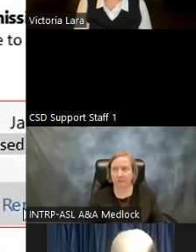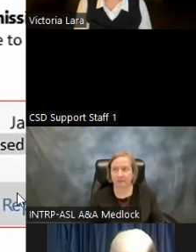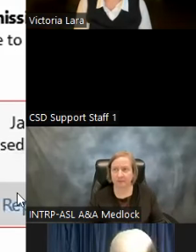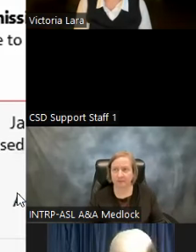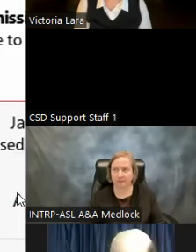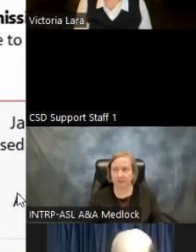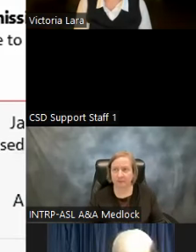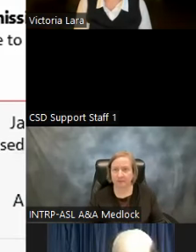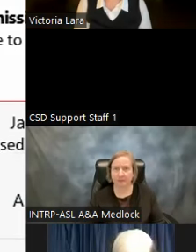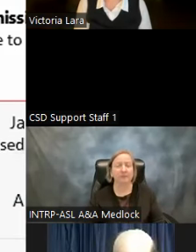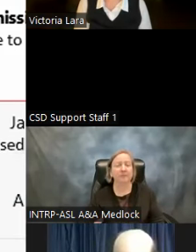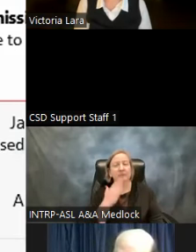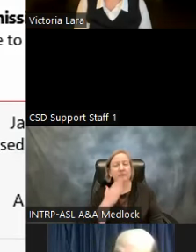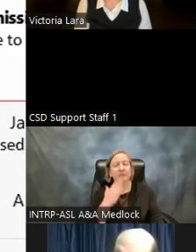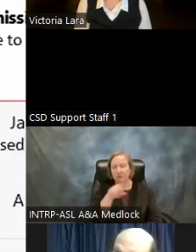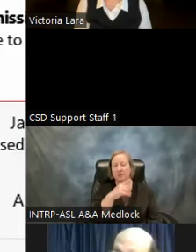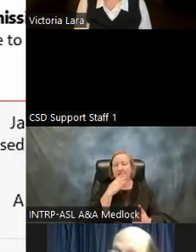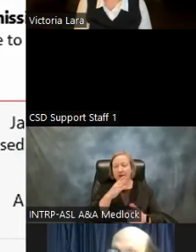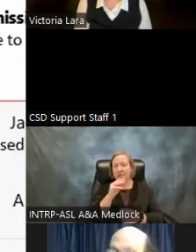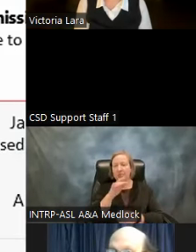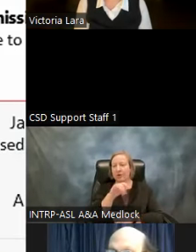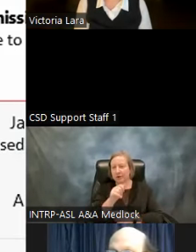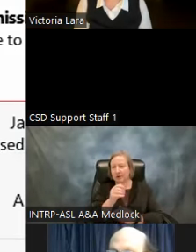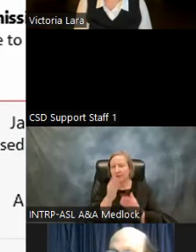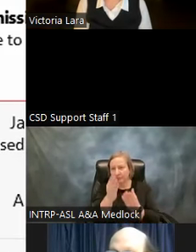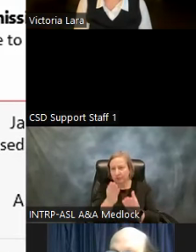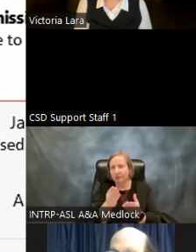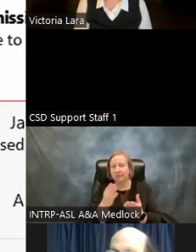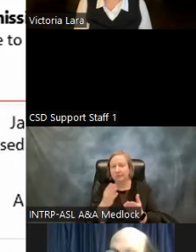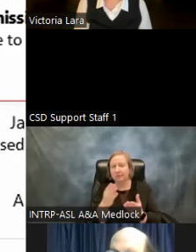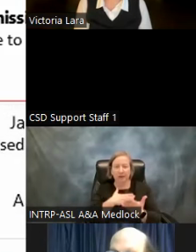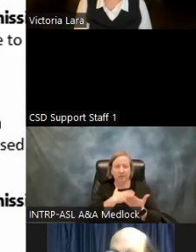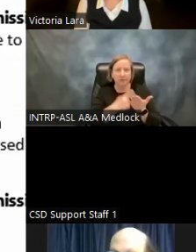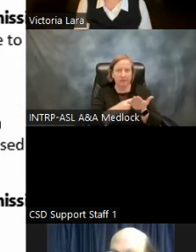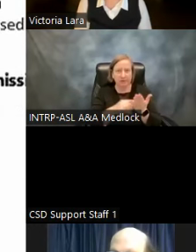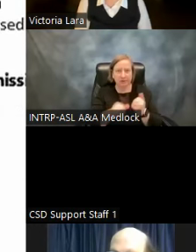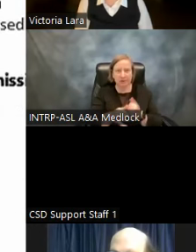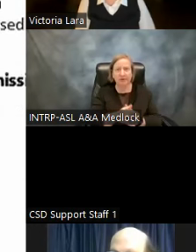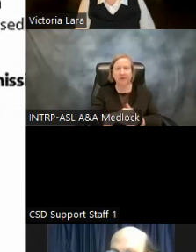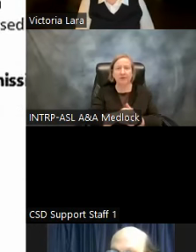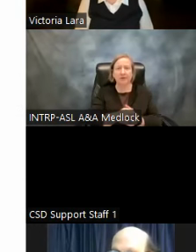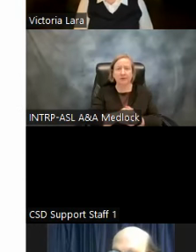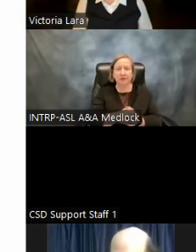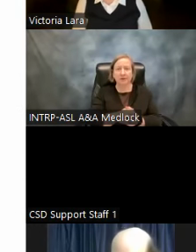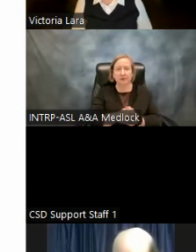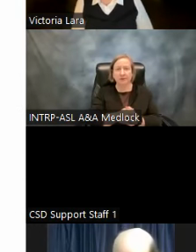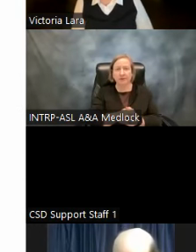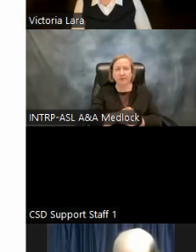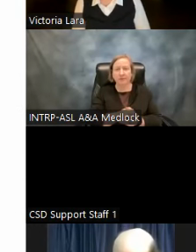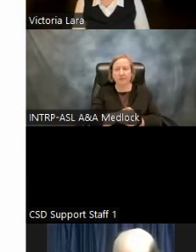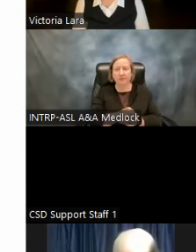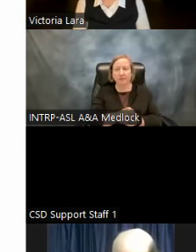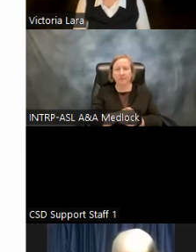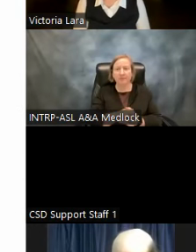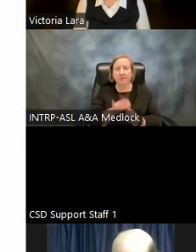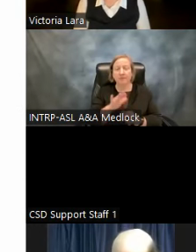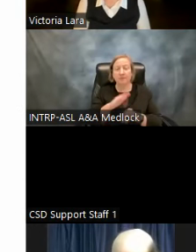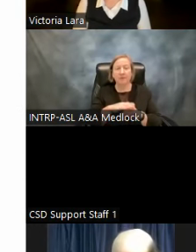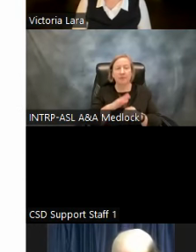Thank you guys, and thanks, Monica, for bringing that up. I'm glad we discussed that. So continuing on, the Oversight